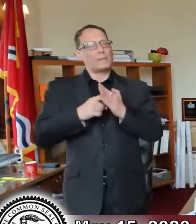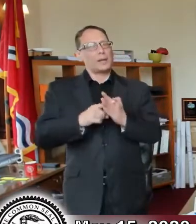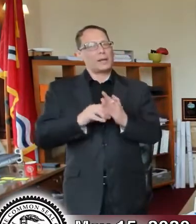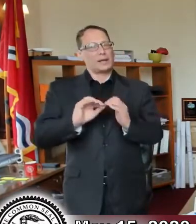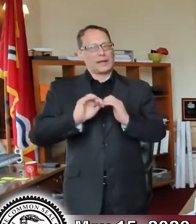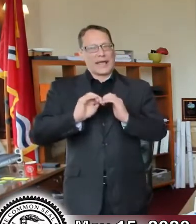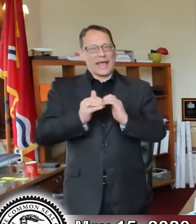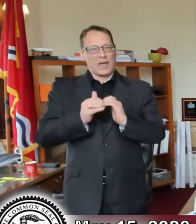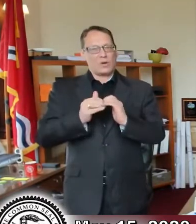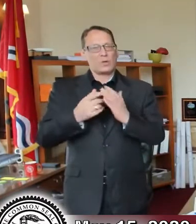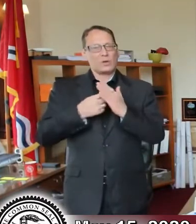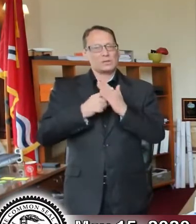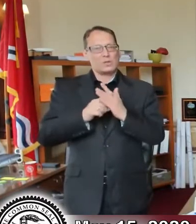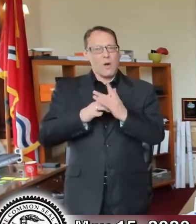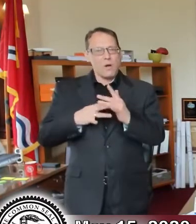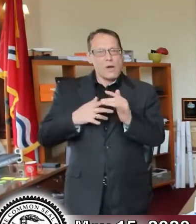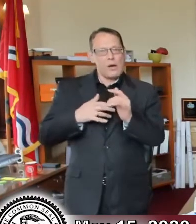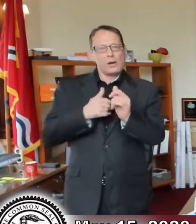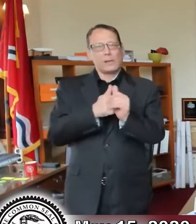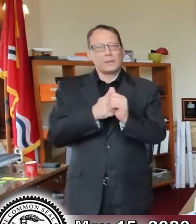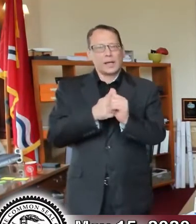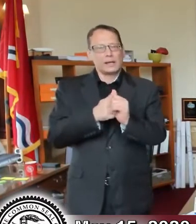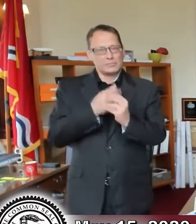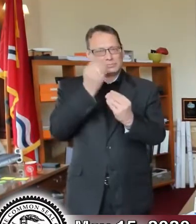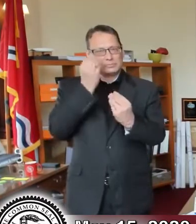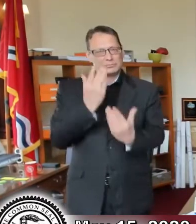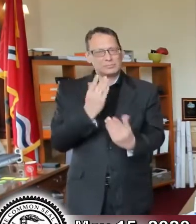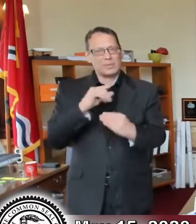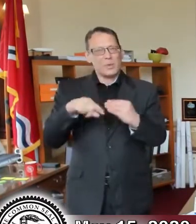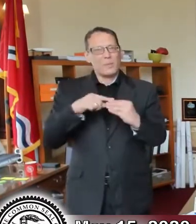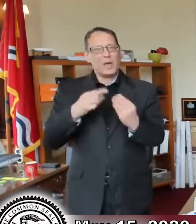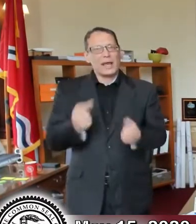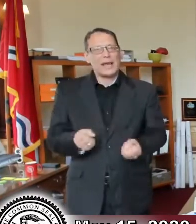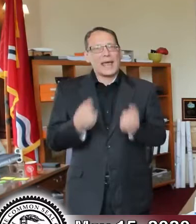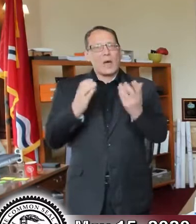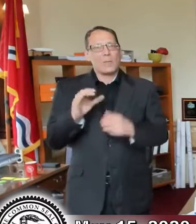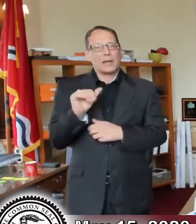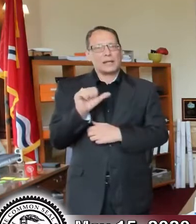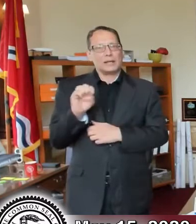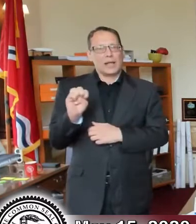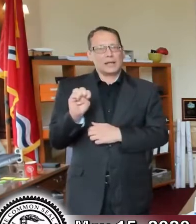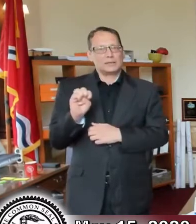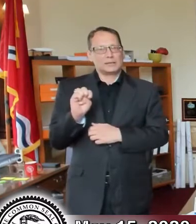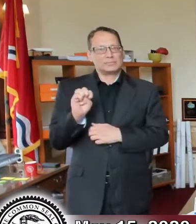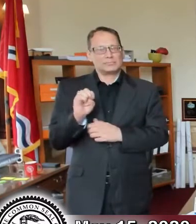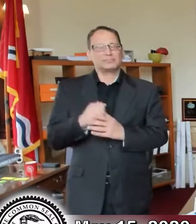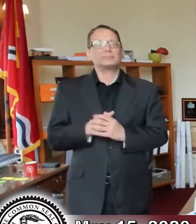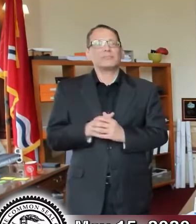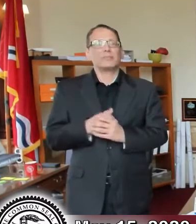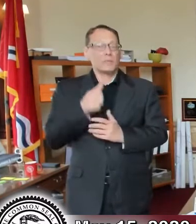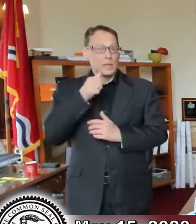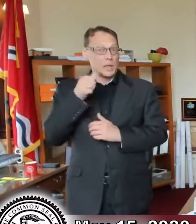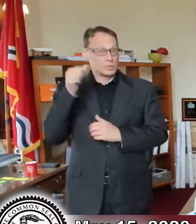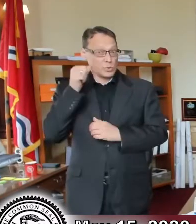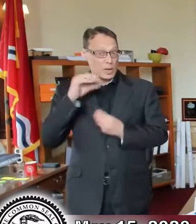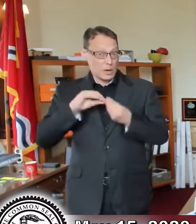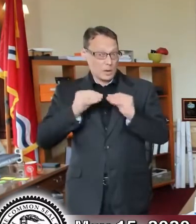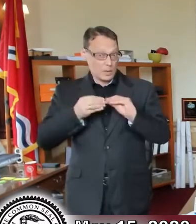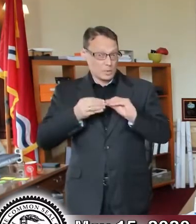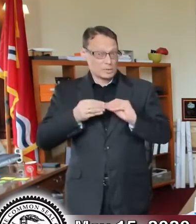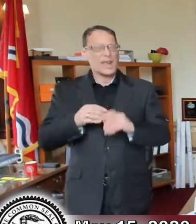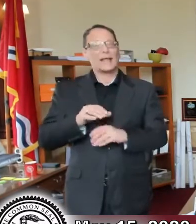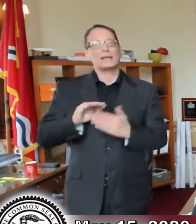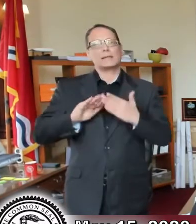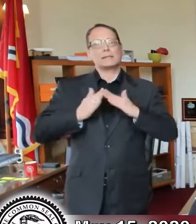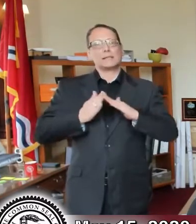by giving you an update on the number of cases. These numbers are as of yesterday. So the city